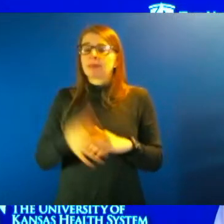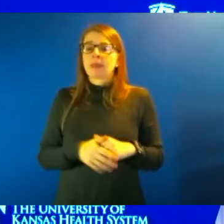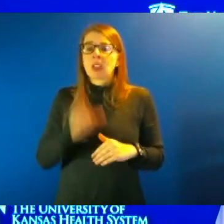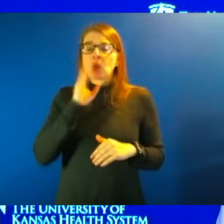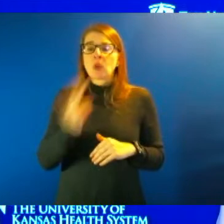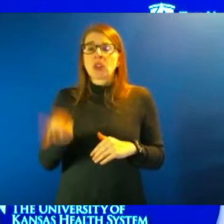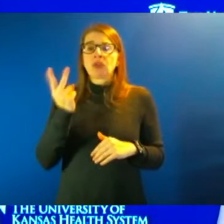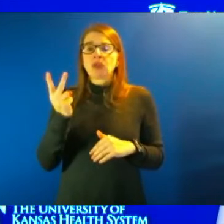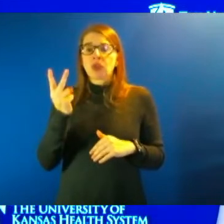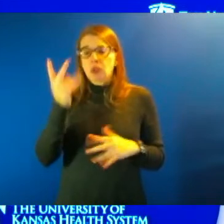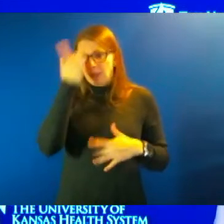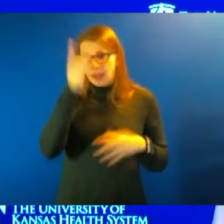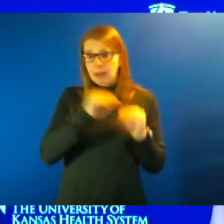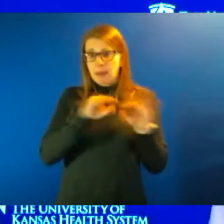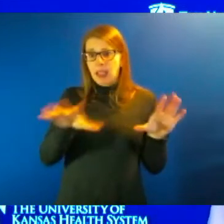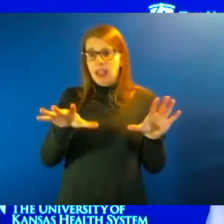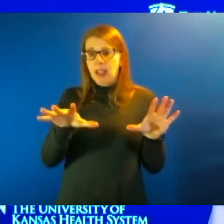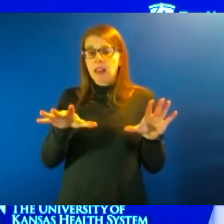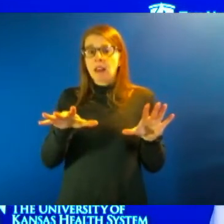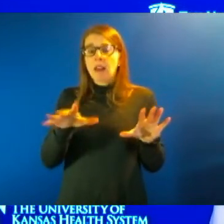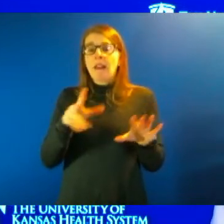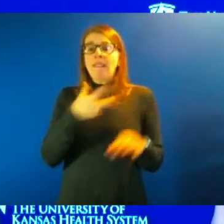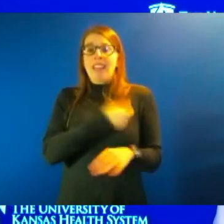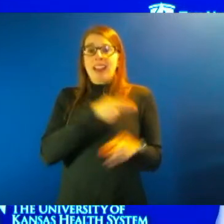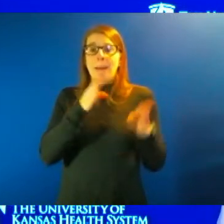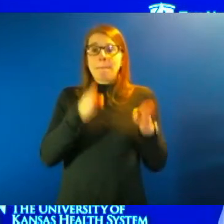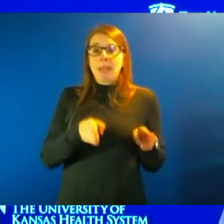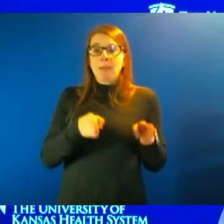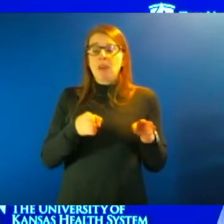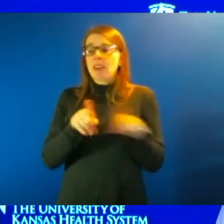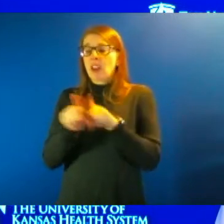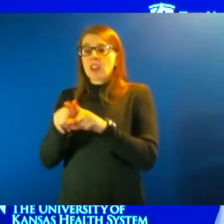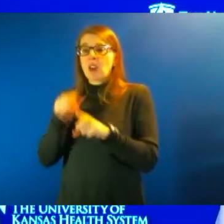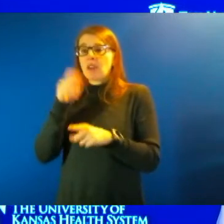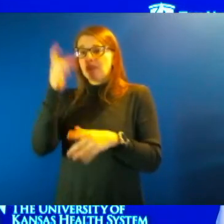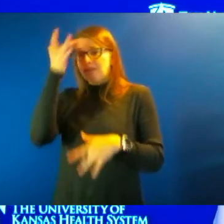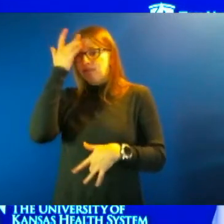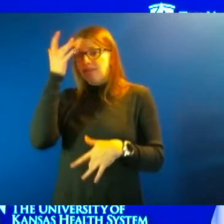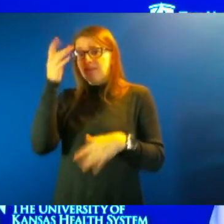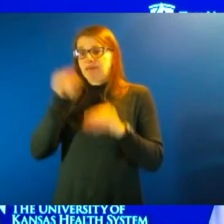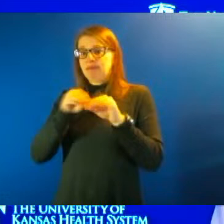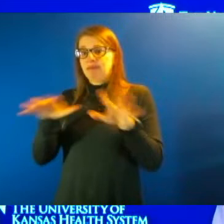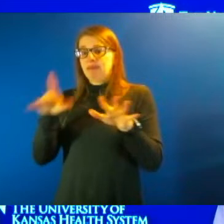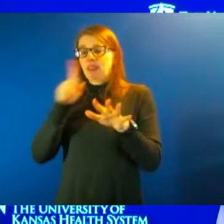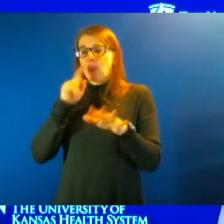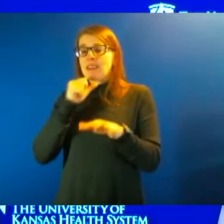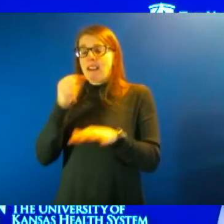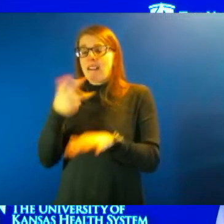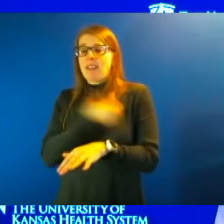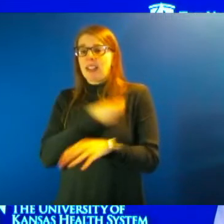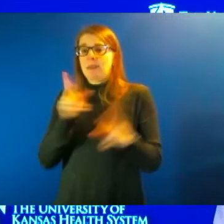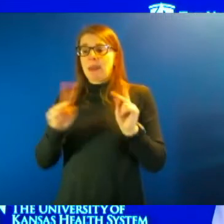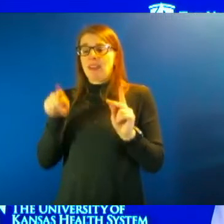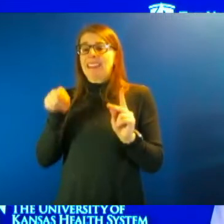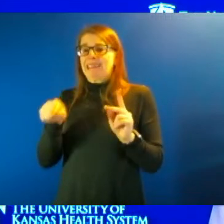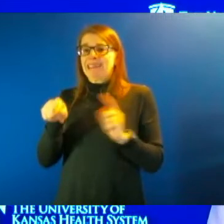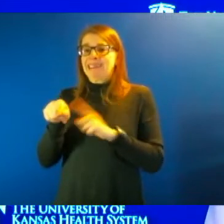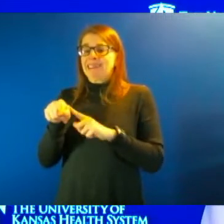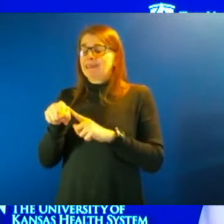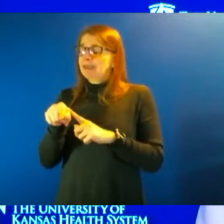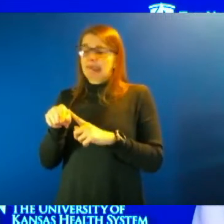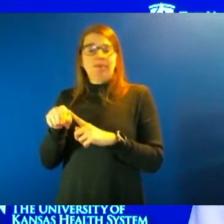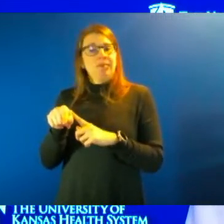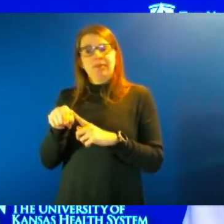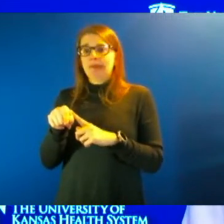pandemics, a pandemic of vaccinated persons and unvaccinated, with the unvaccinated persons obviously going to bear the brunt of those